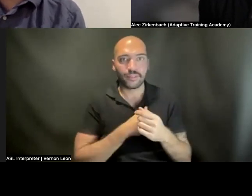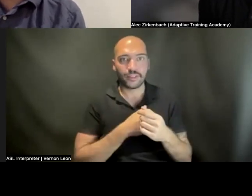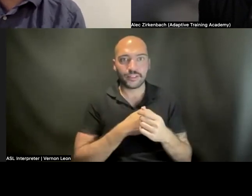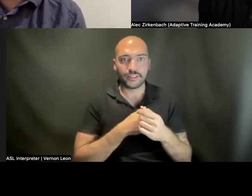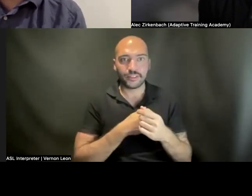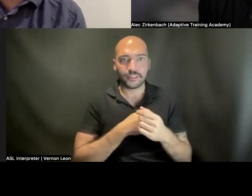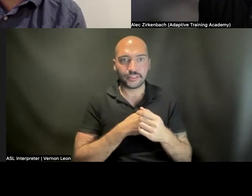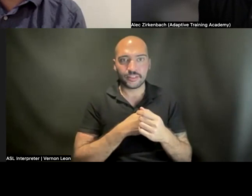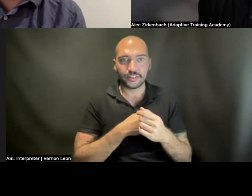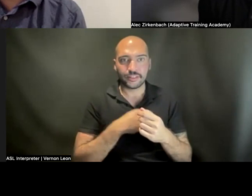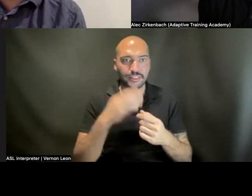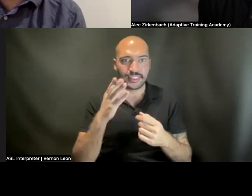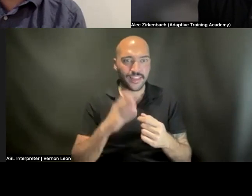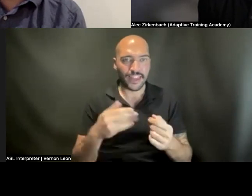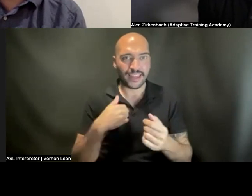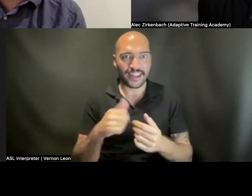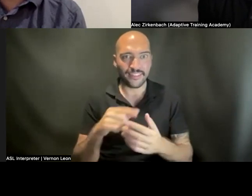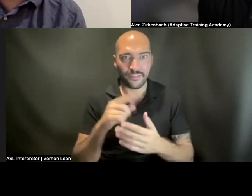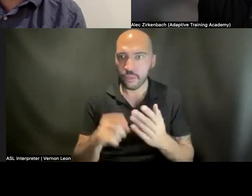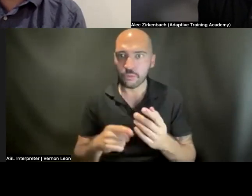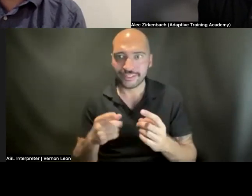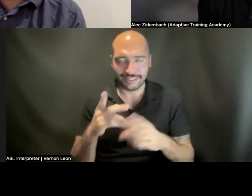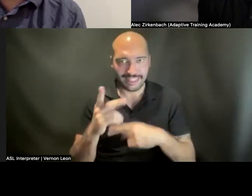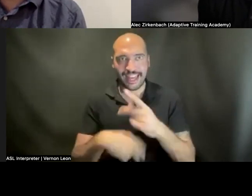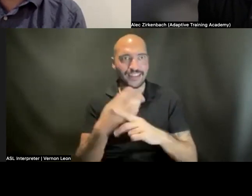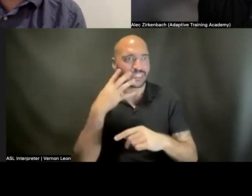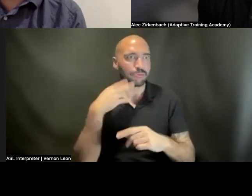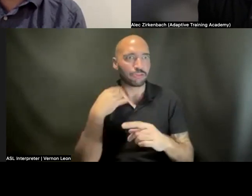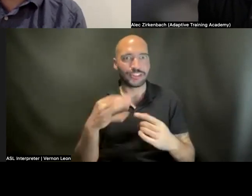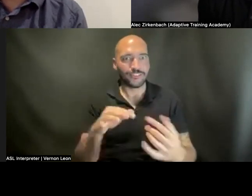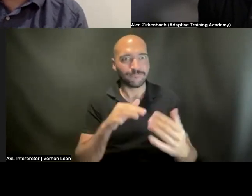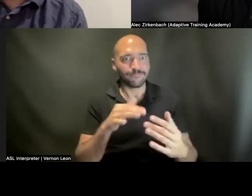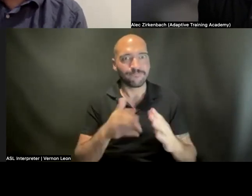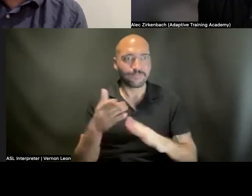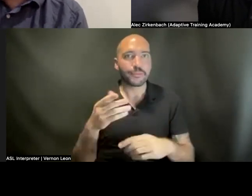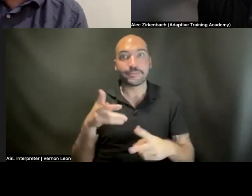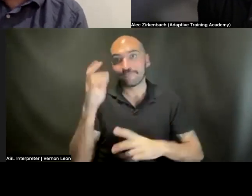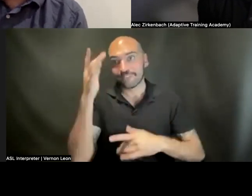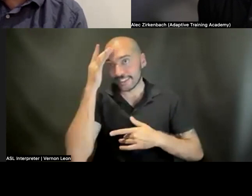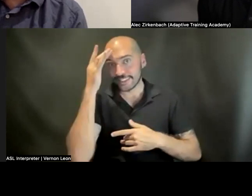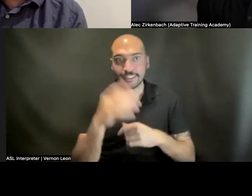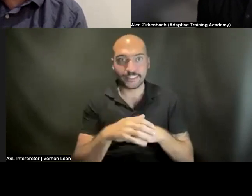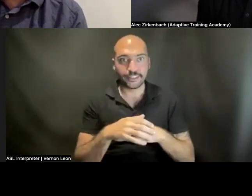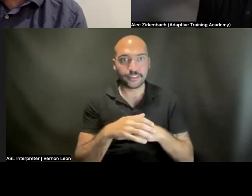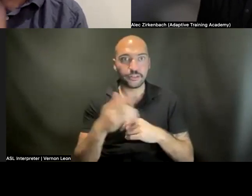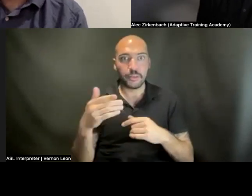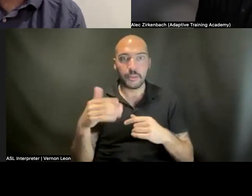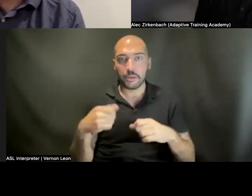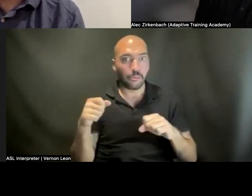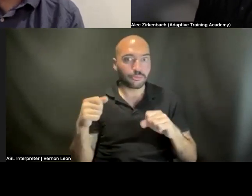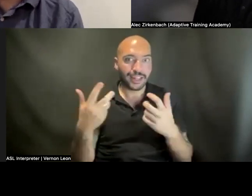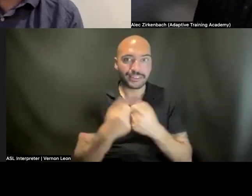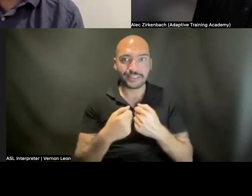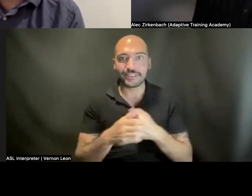never necessarily had any of those operational experiences, but they got sick, or again, they were maybe in a motorcycle